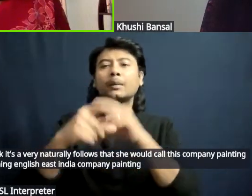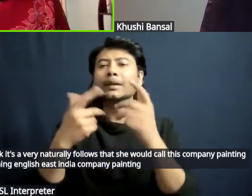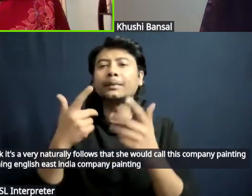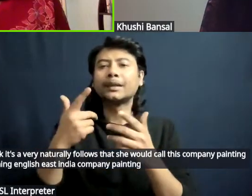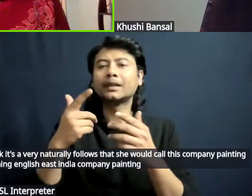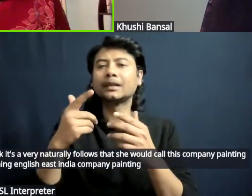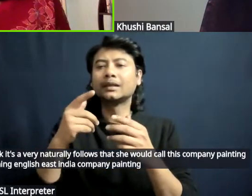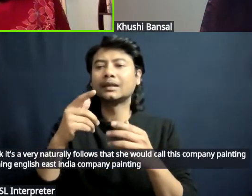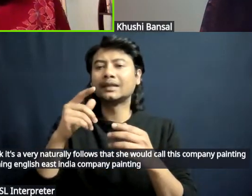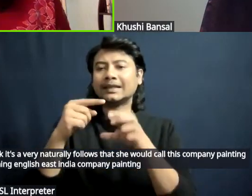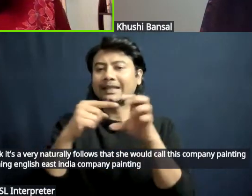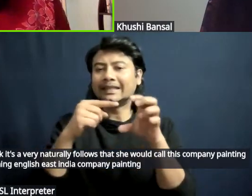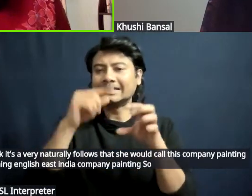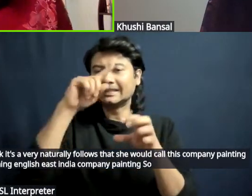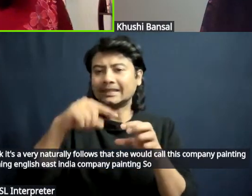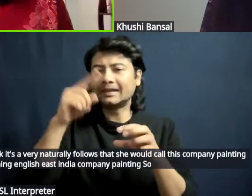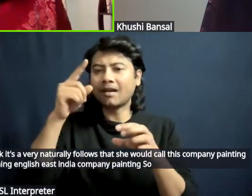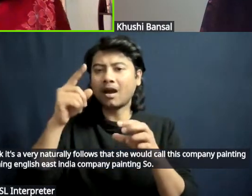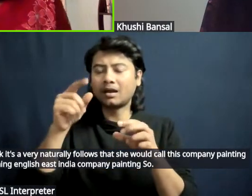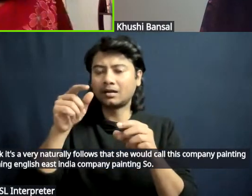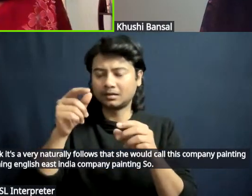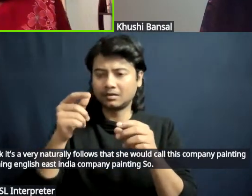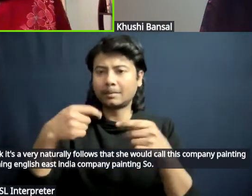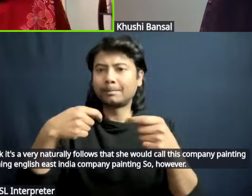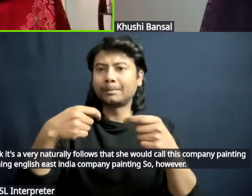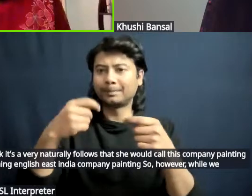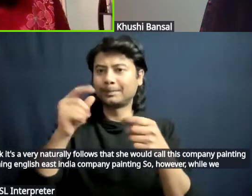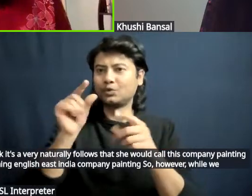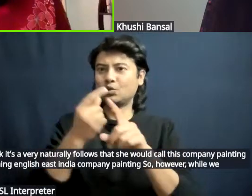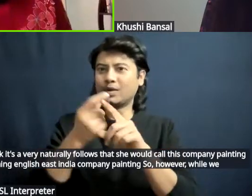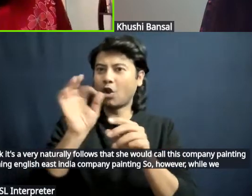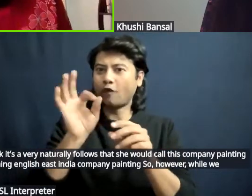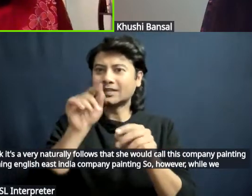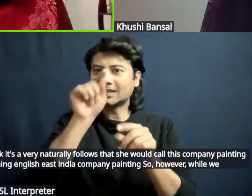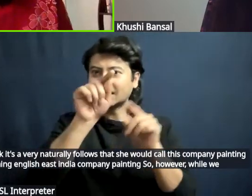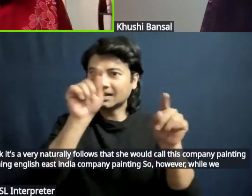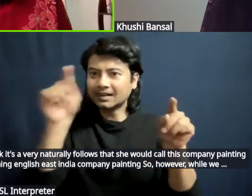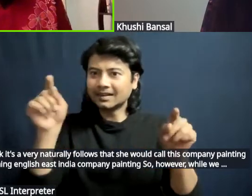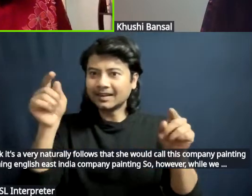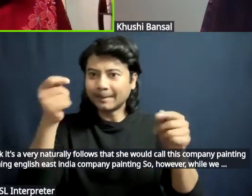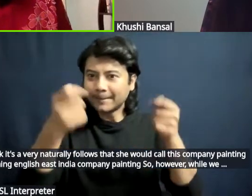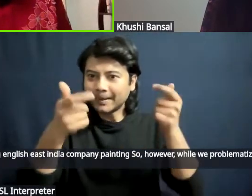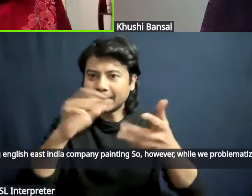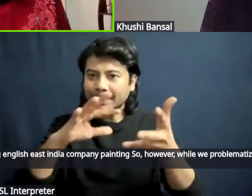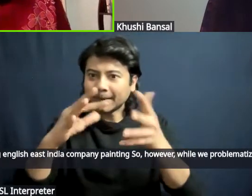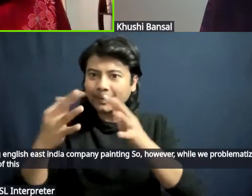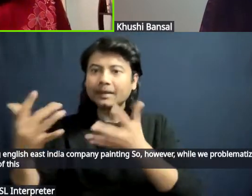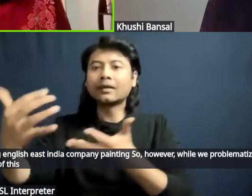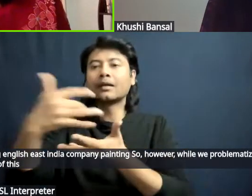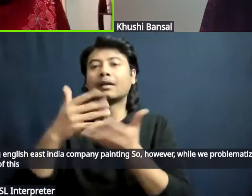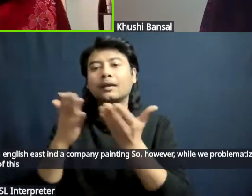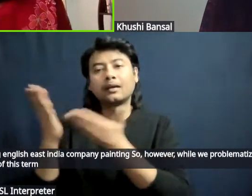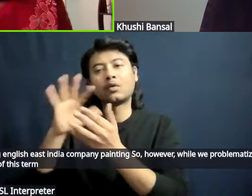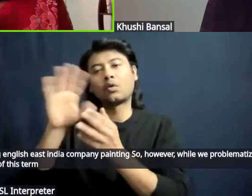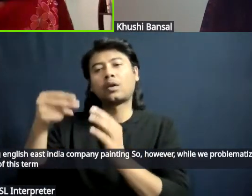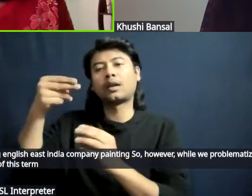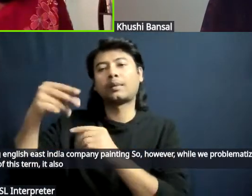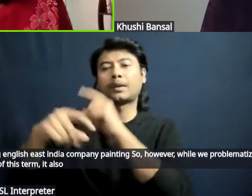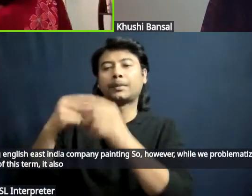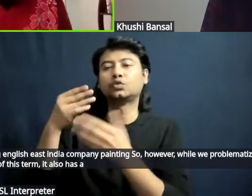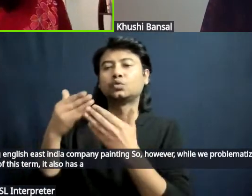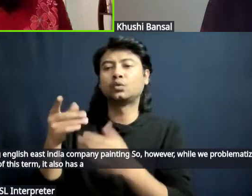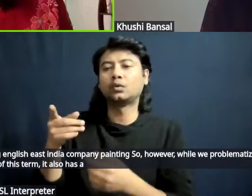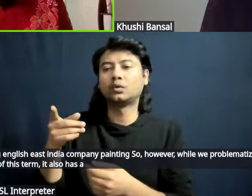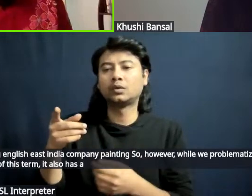So, however, while we problematize the use of this term, it also has a